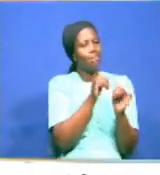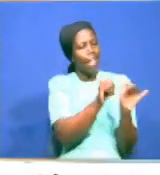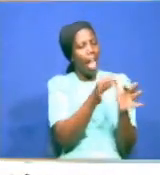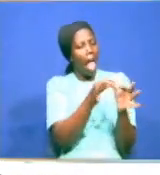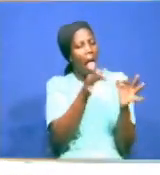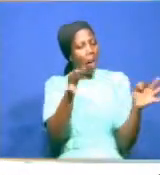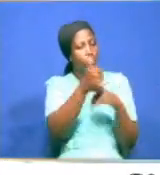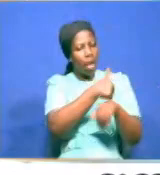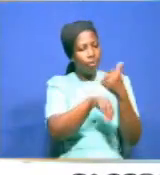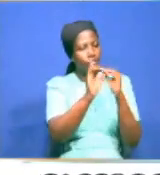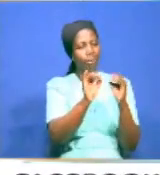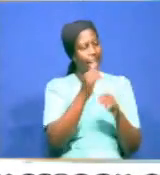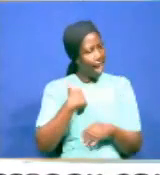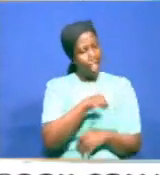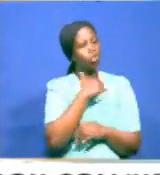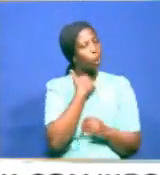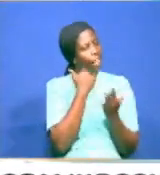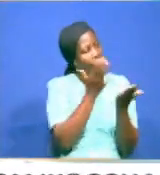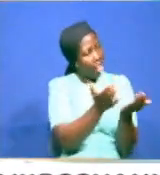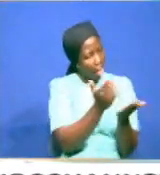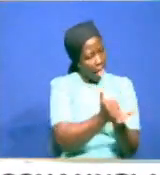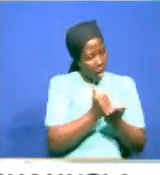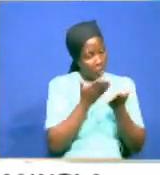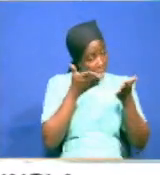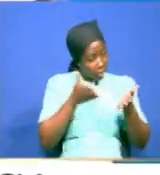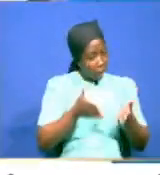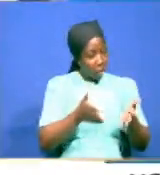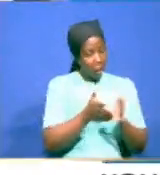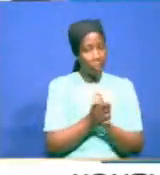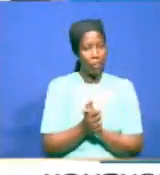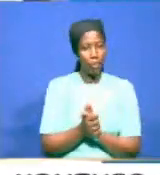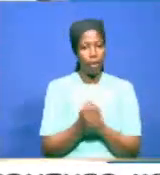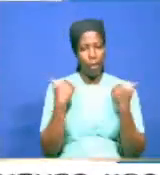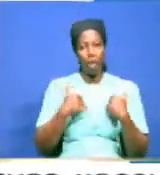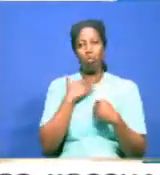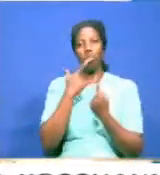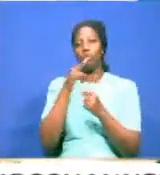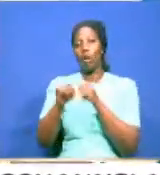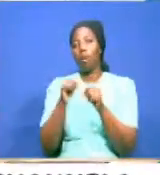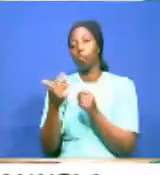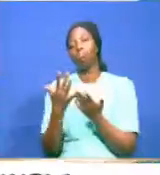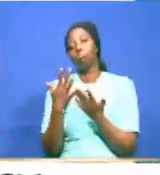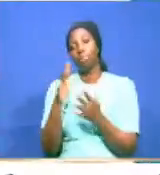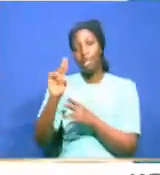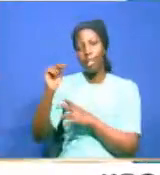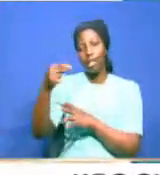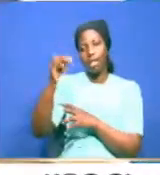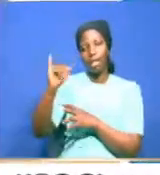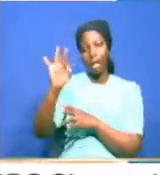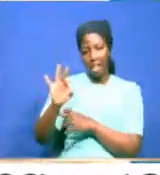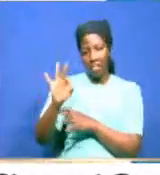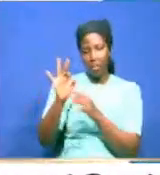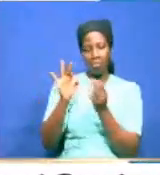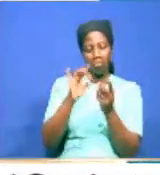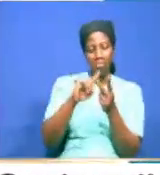help that we should get right now. Now, I want to talk about NHIF and disability. Yes. When it comes